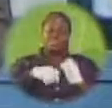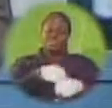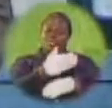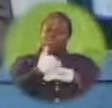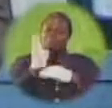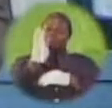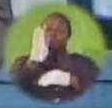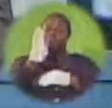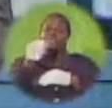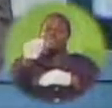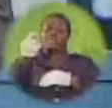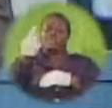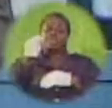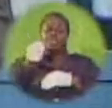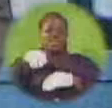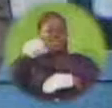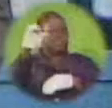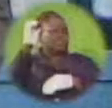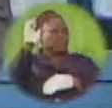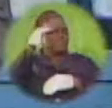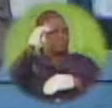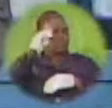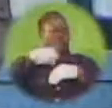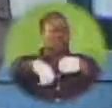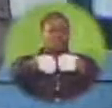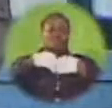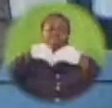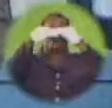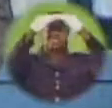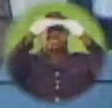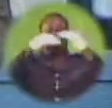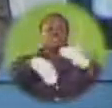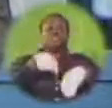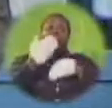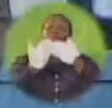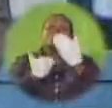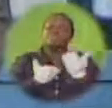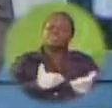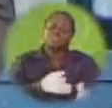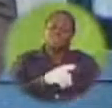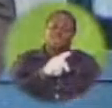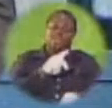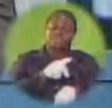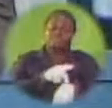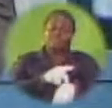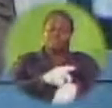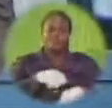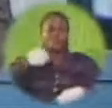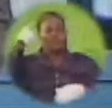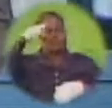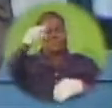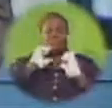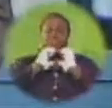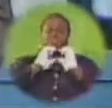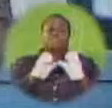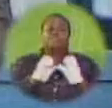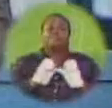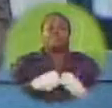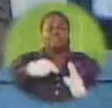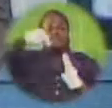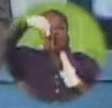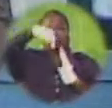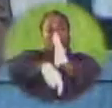Caribbean and consider how to advance shared priorities as part of the Harper government's ongoing efforts to